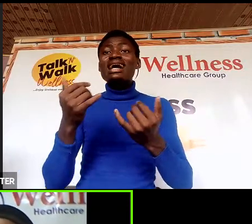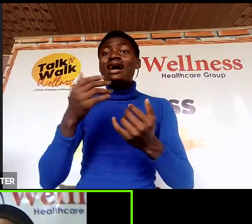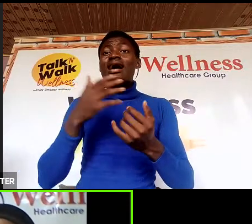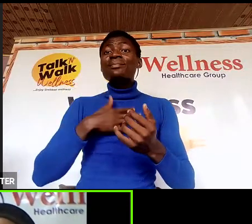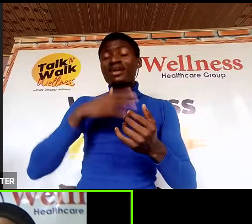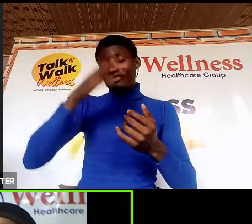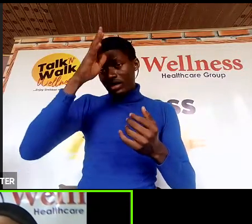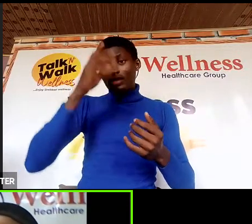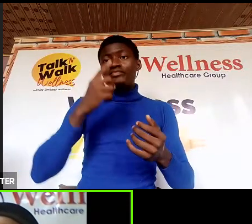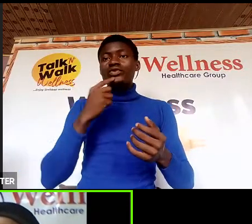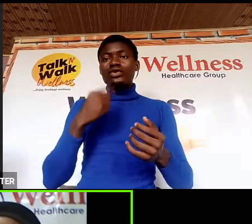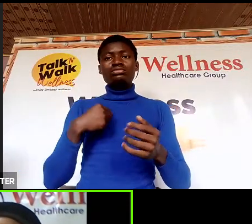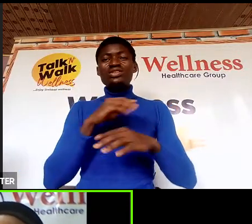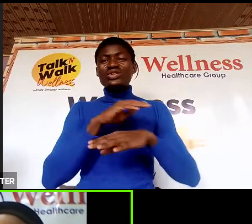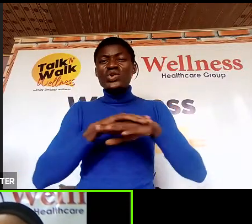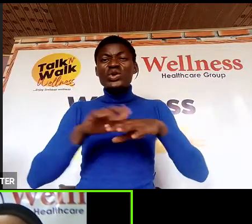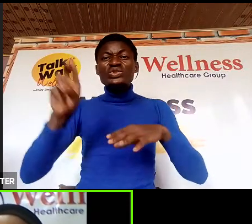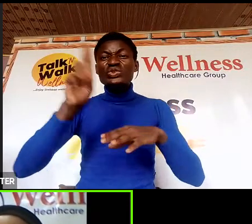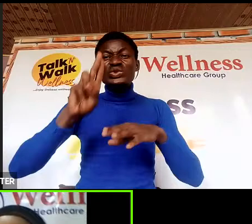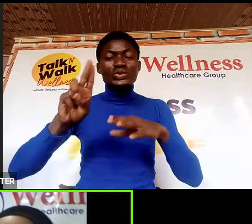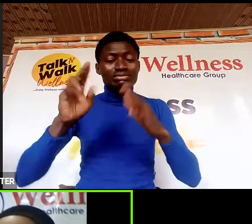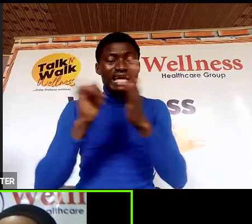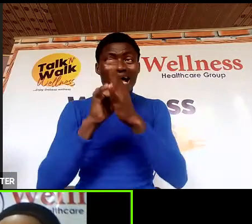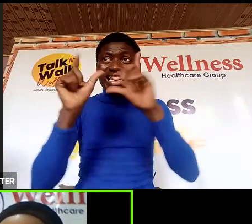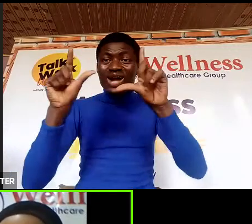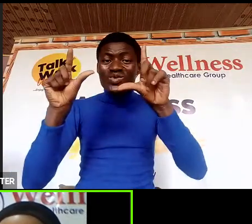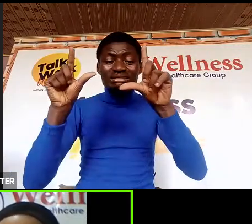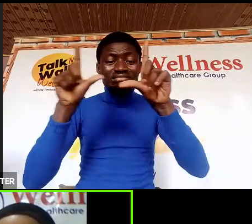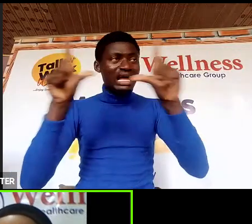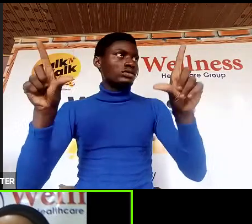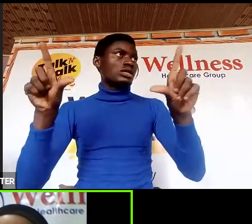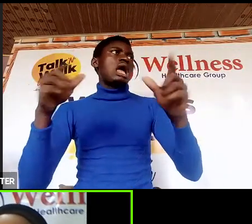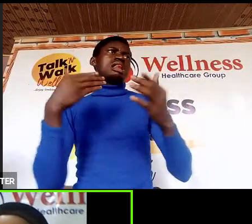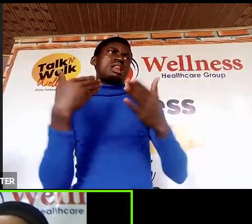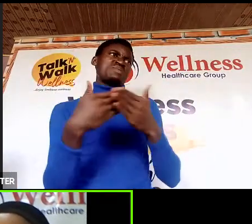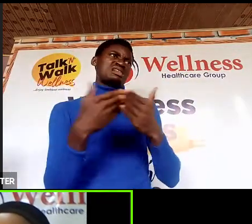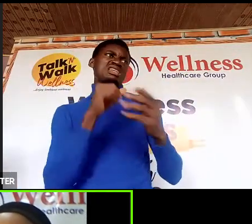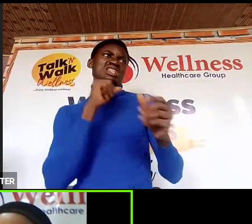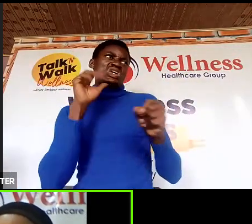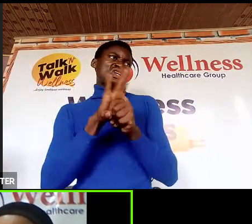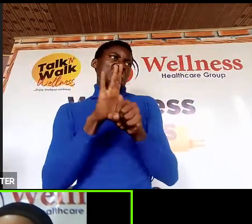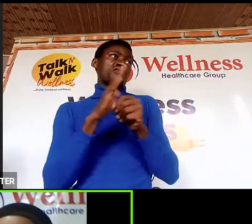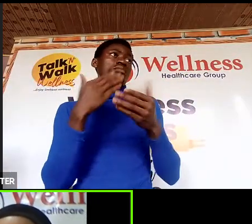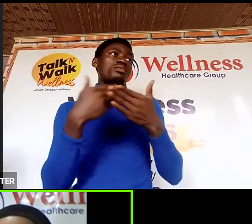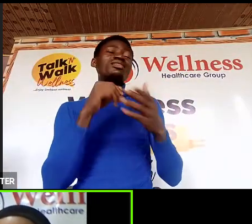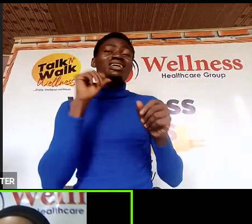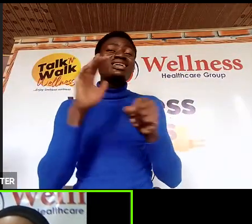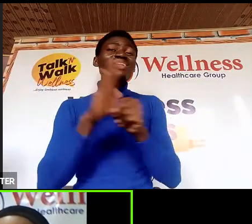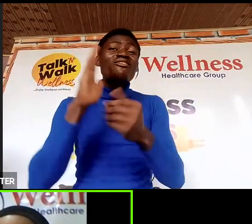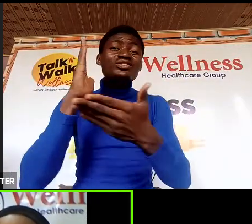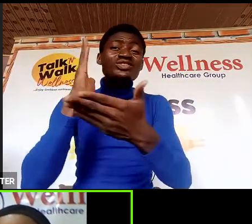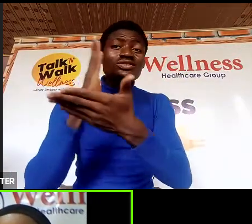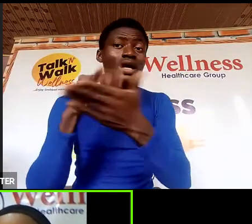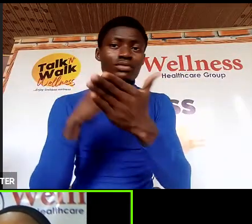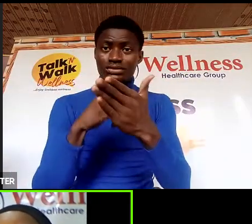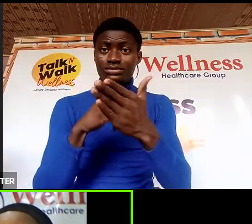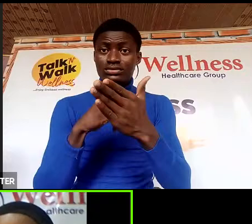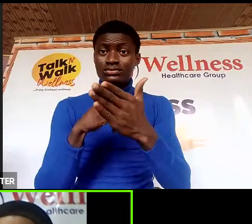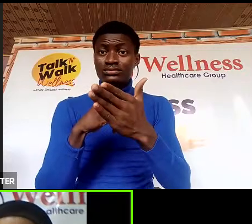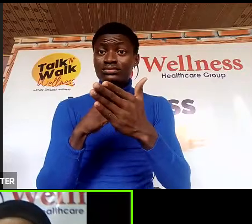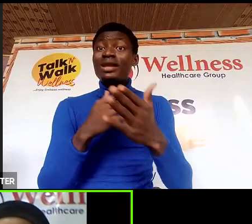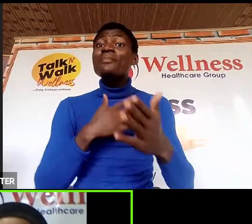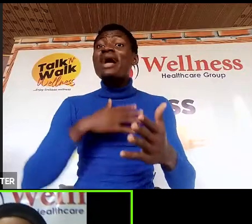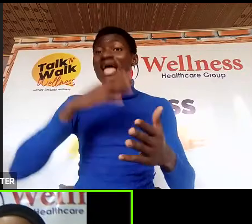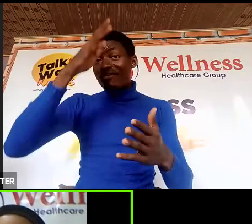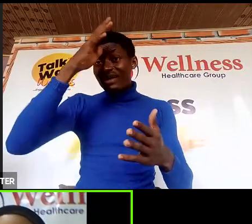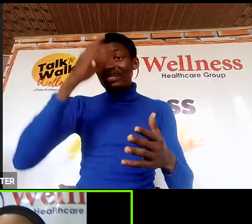said now is what my dad told me. And it was so significant in my life that I must not spend all. He said it's the mindset